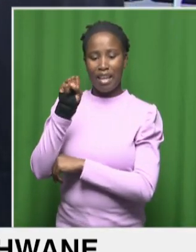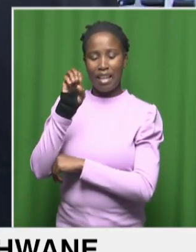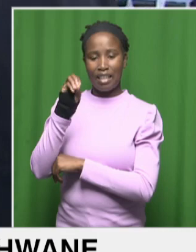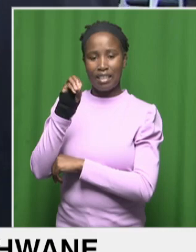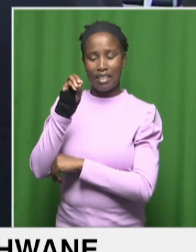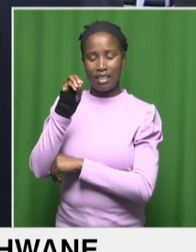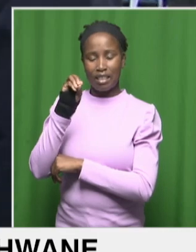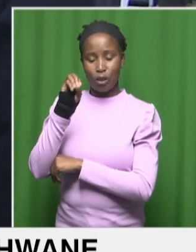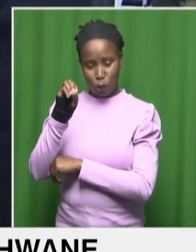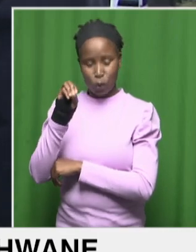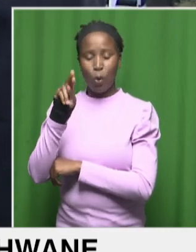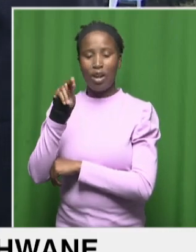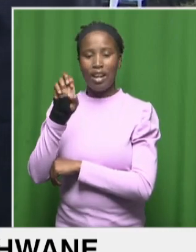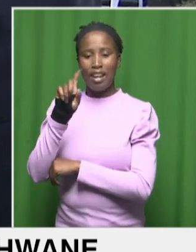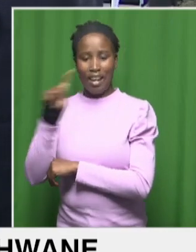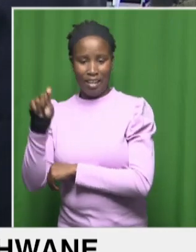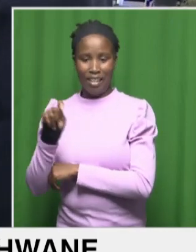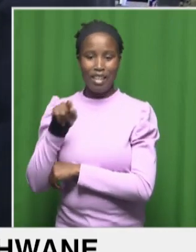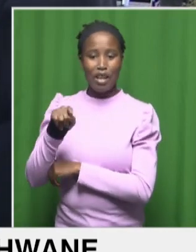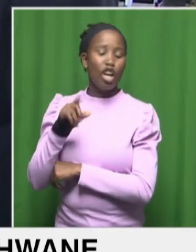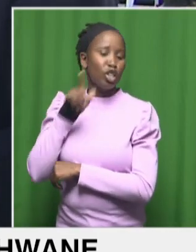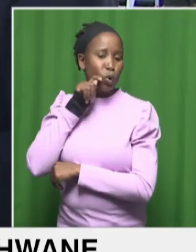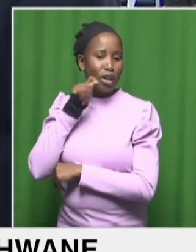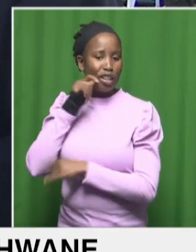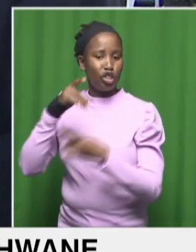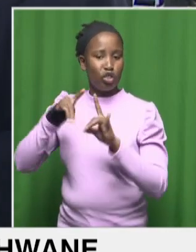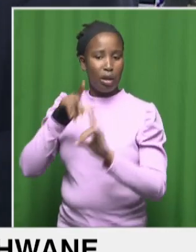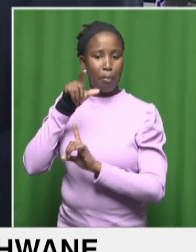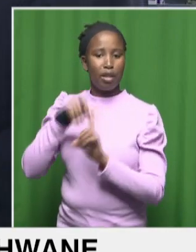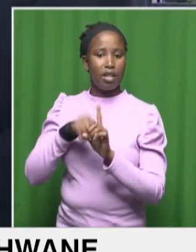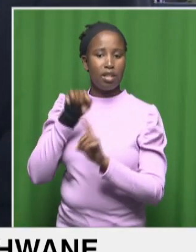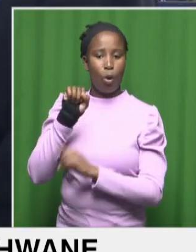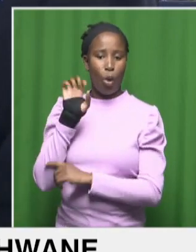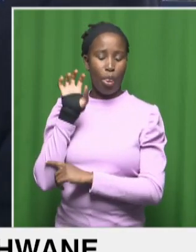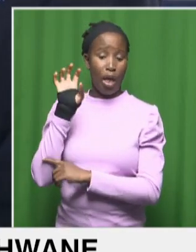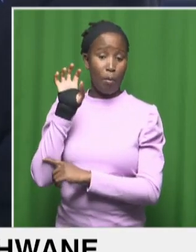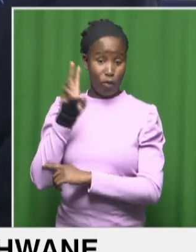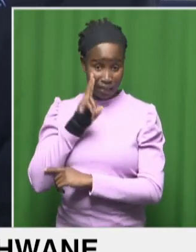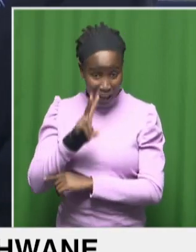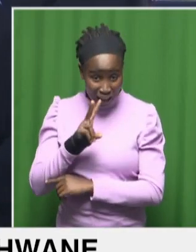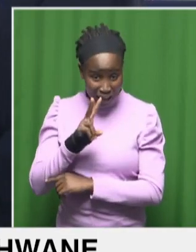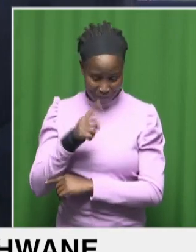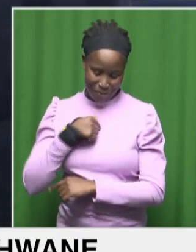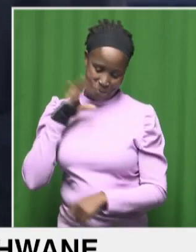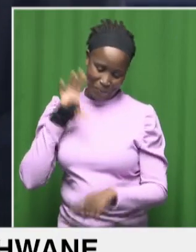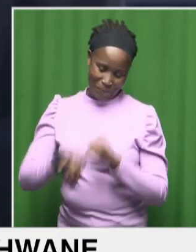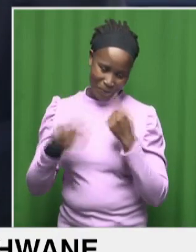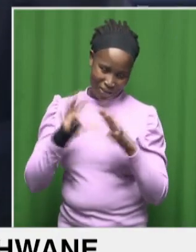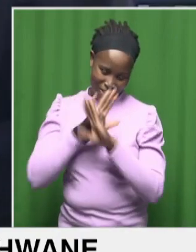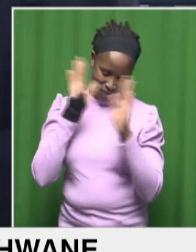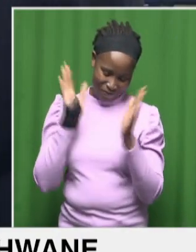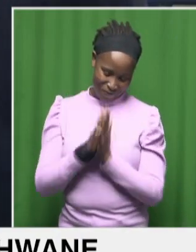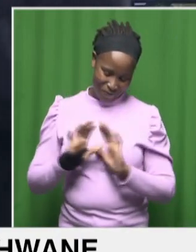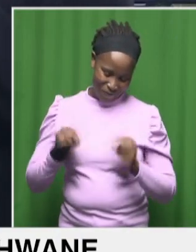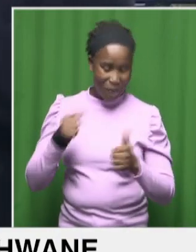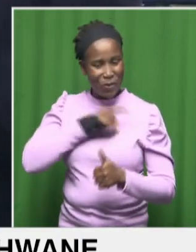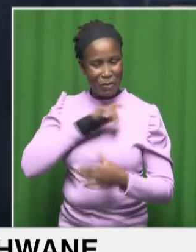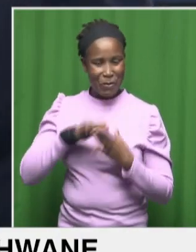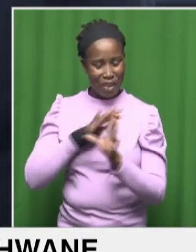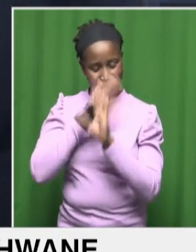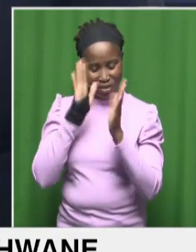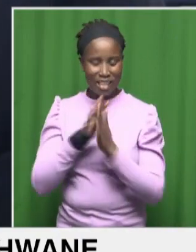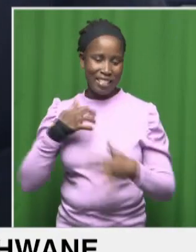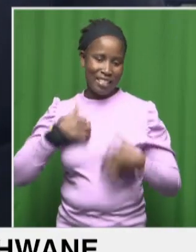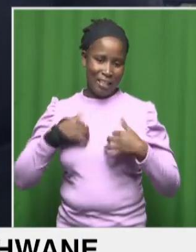the Tshwane chairperson for Netball. See, I've crammed all of that this morning. It's all about the excitement.